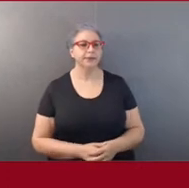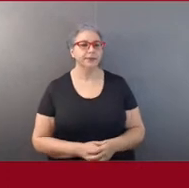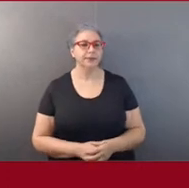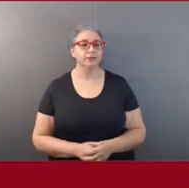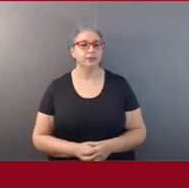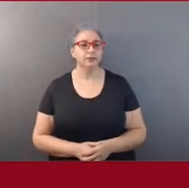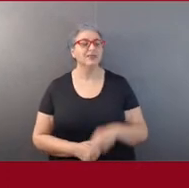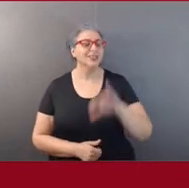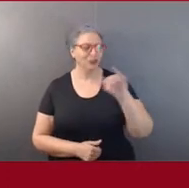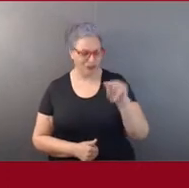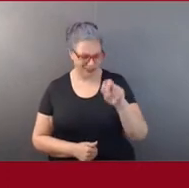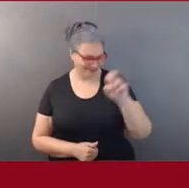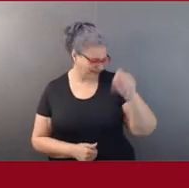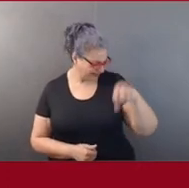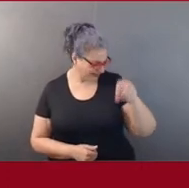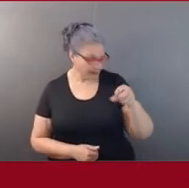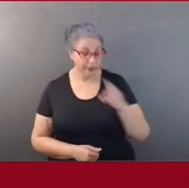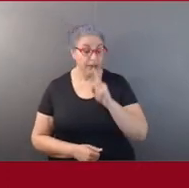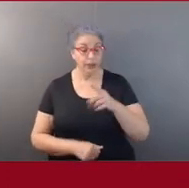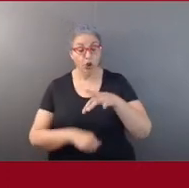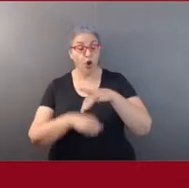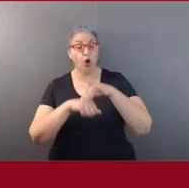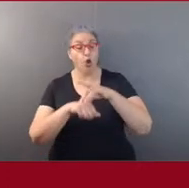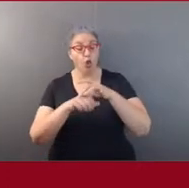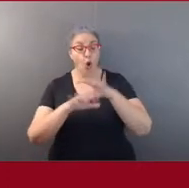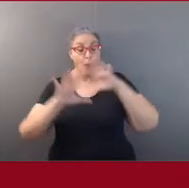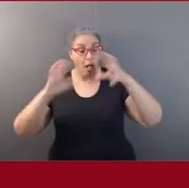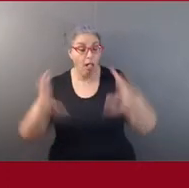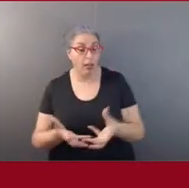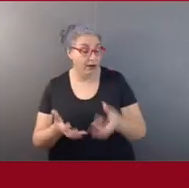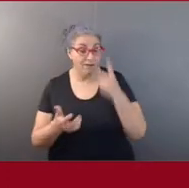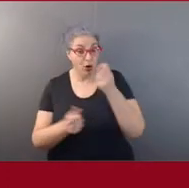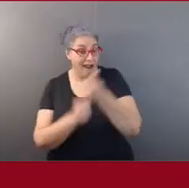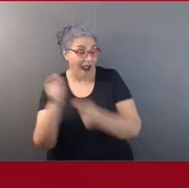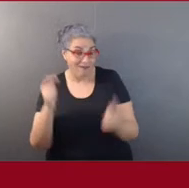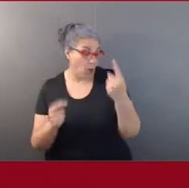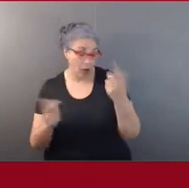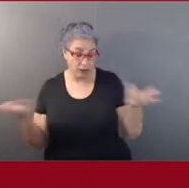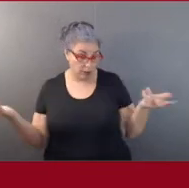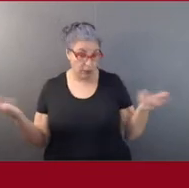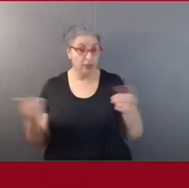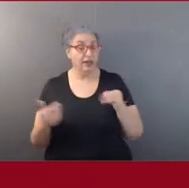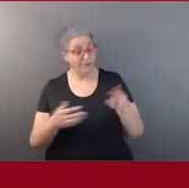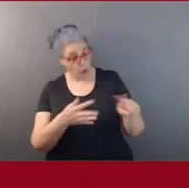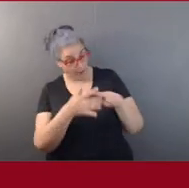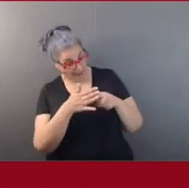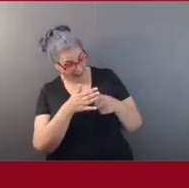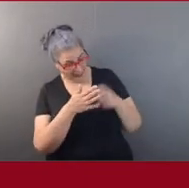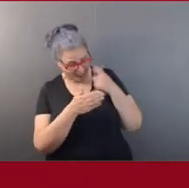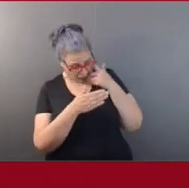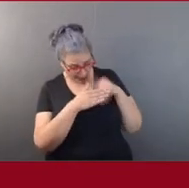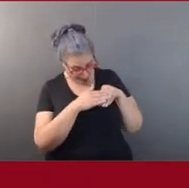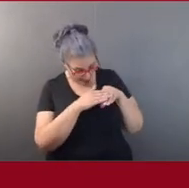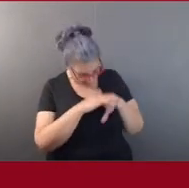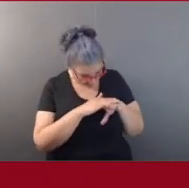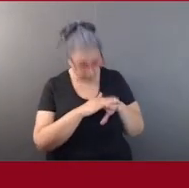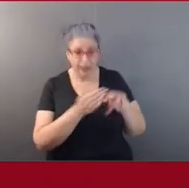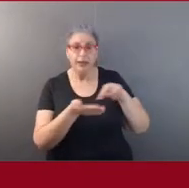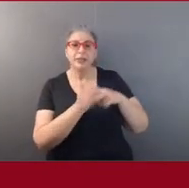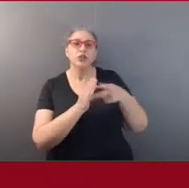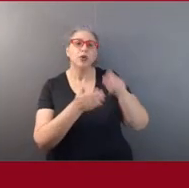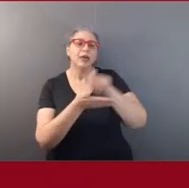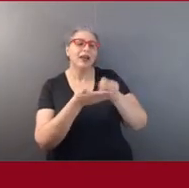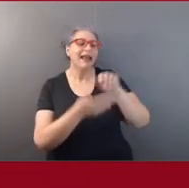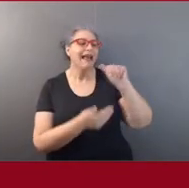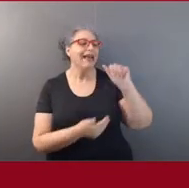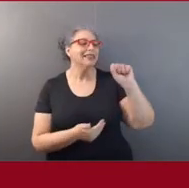I mean, it's a global audience, it's a global platform, and it's for everyone. So if you're a beginner and you're coming in, you can write aspiring so